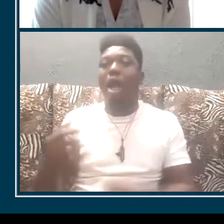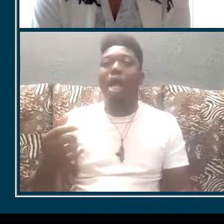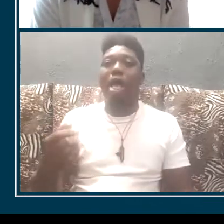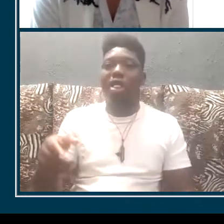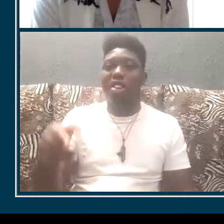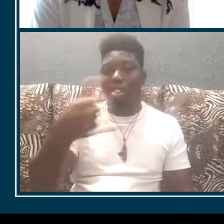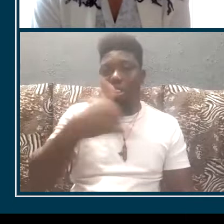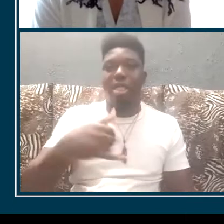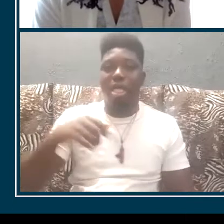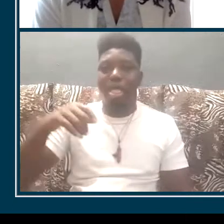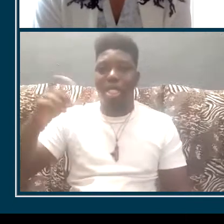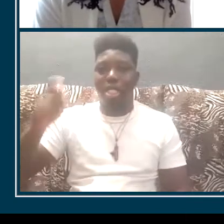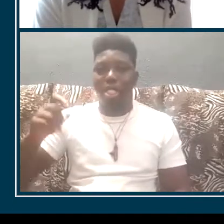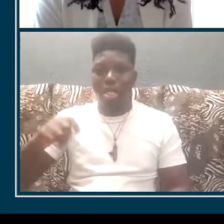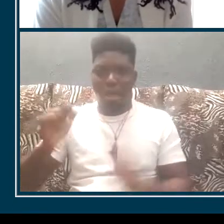mean,